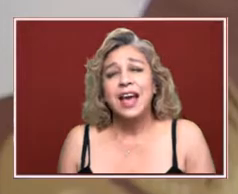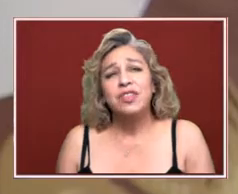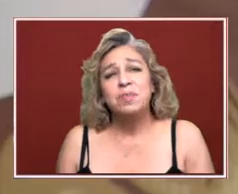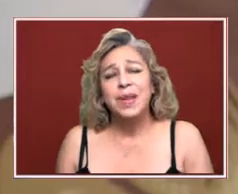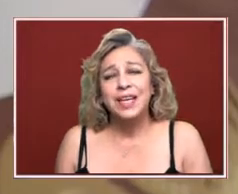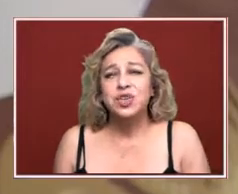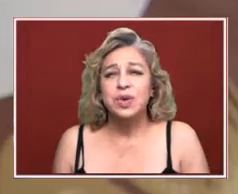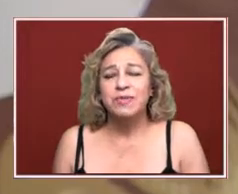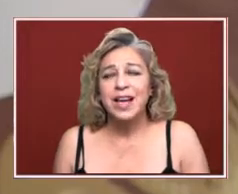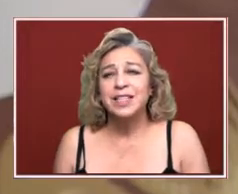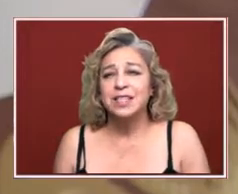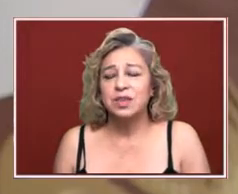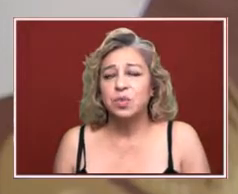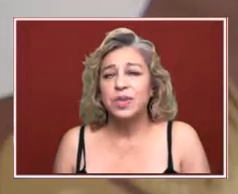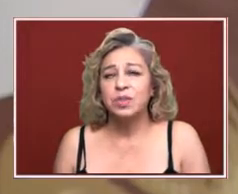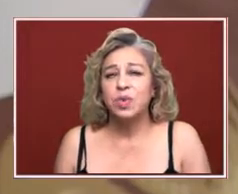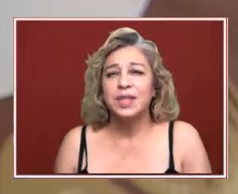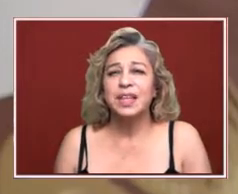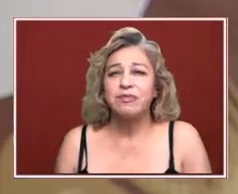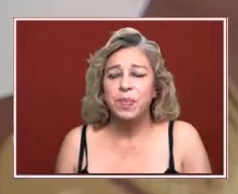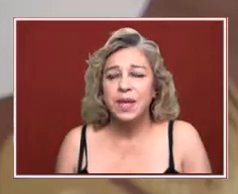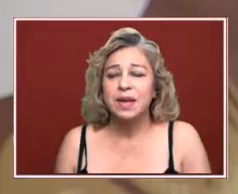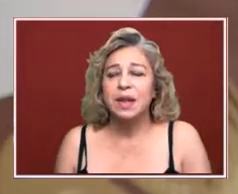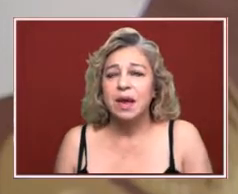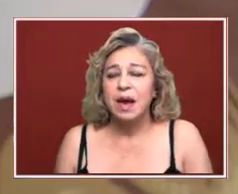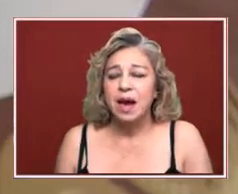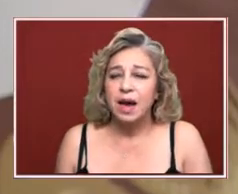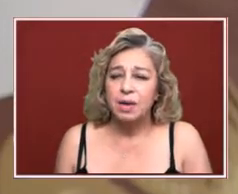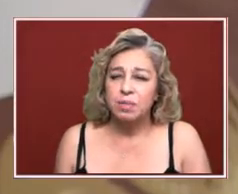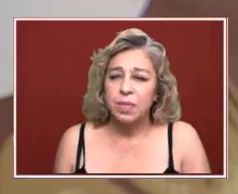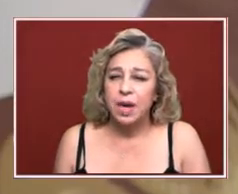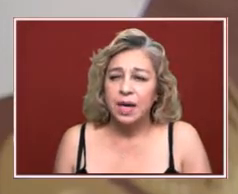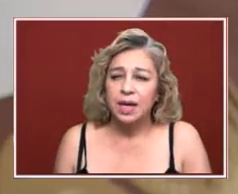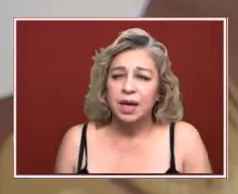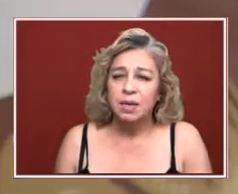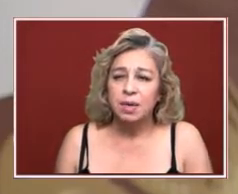And how they plan to advance with what they've been